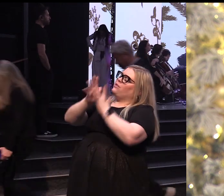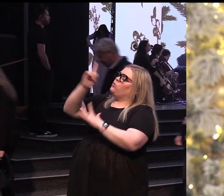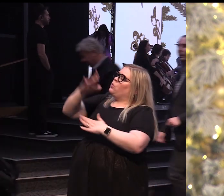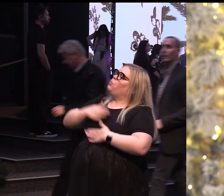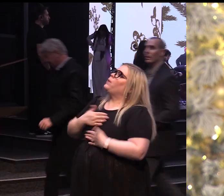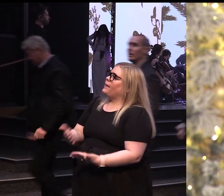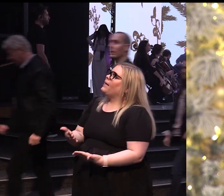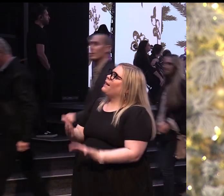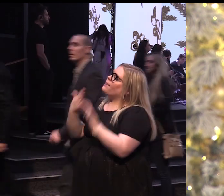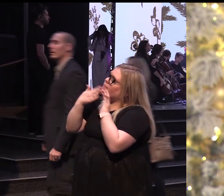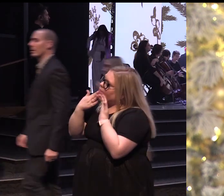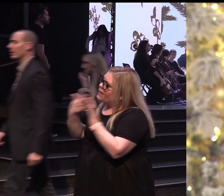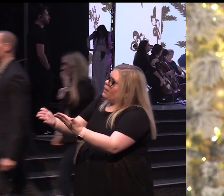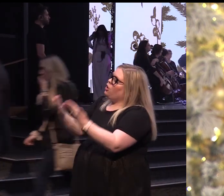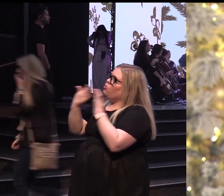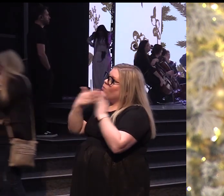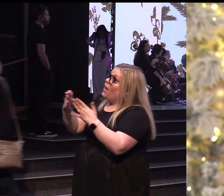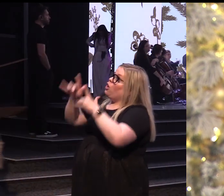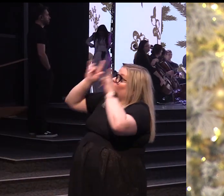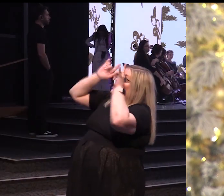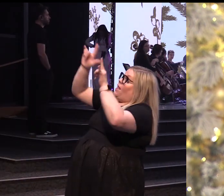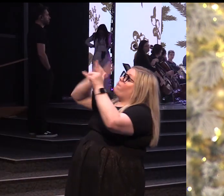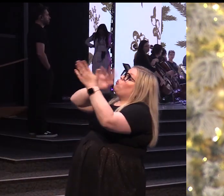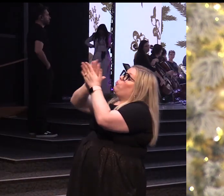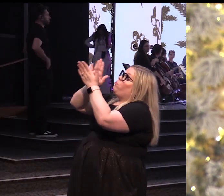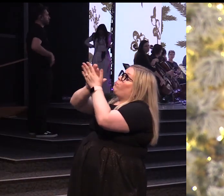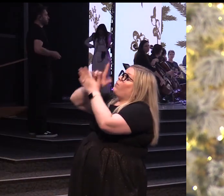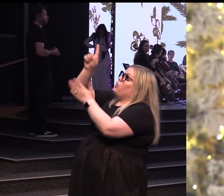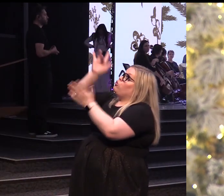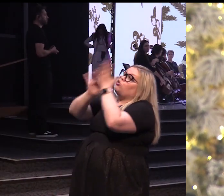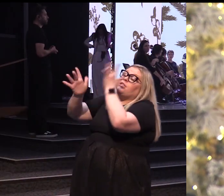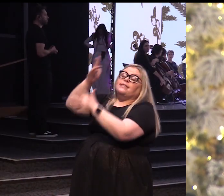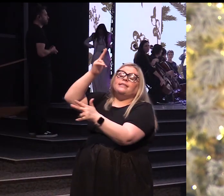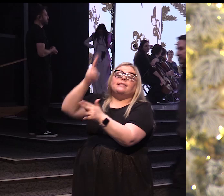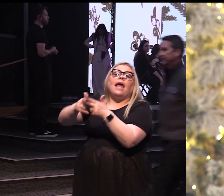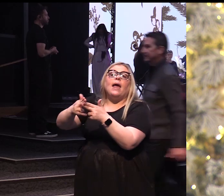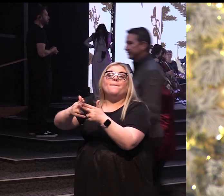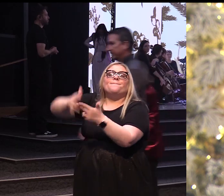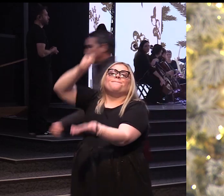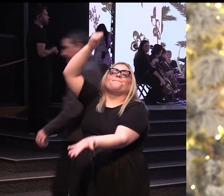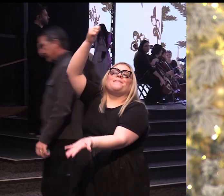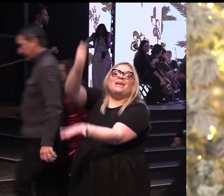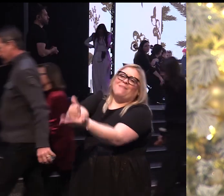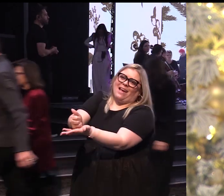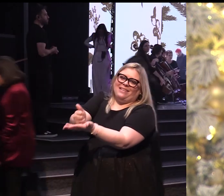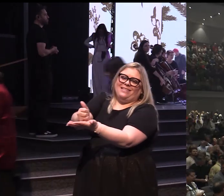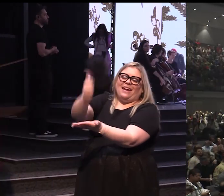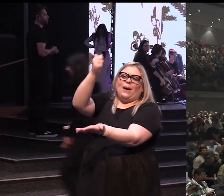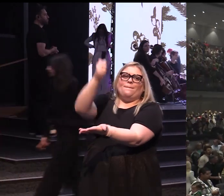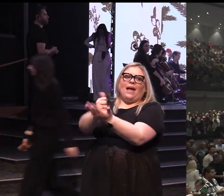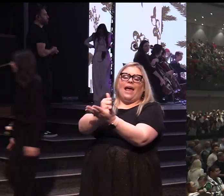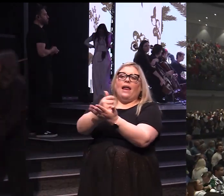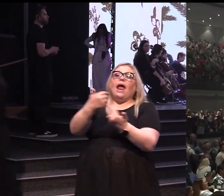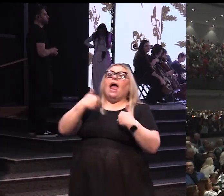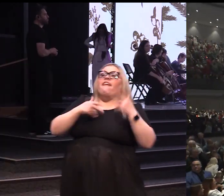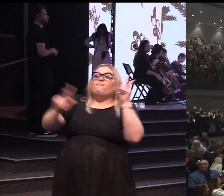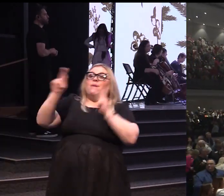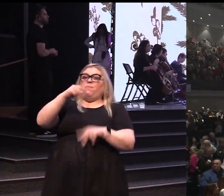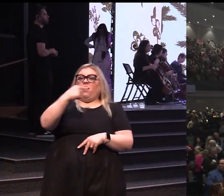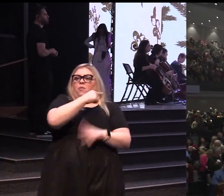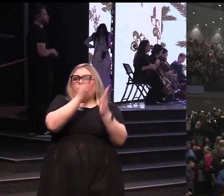you that you are with us forever. We love you. We praise you. In Jesus' name, amen.